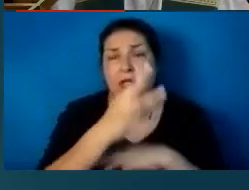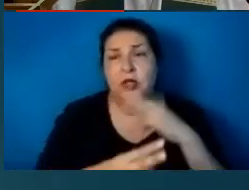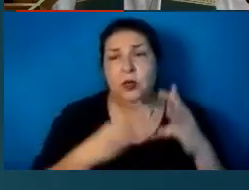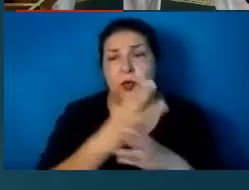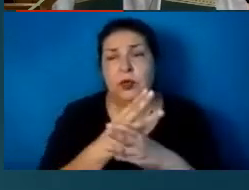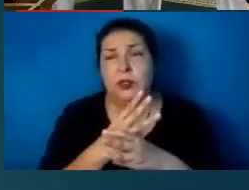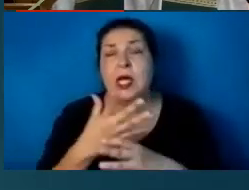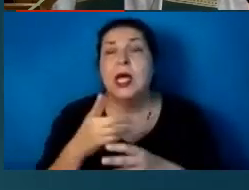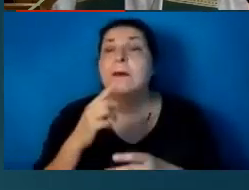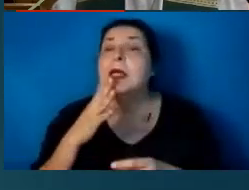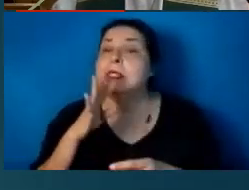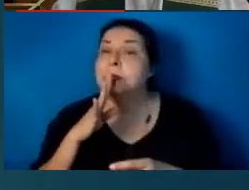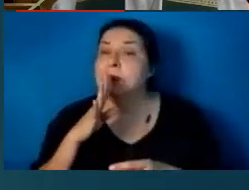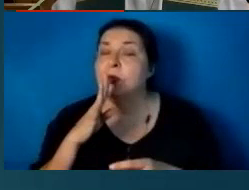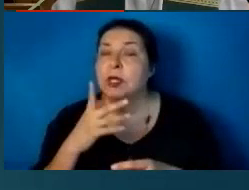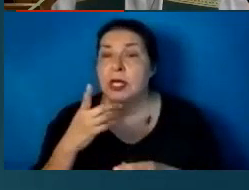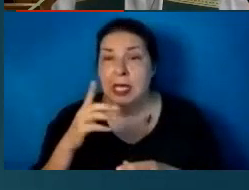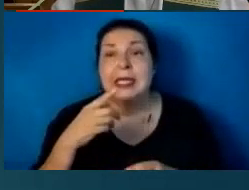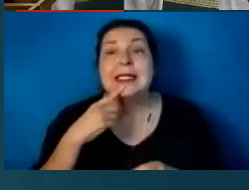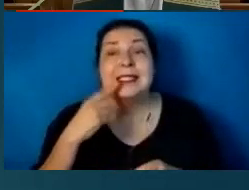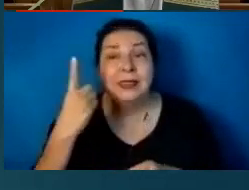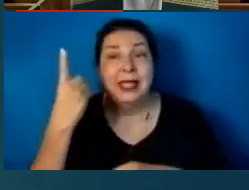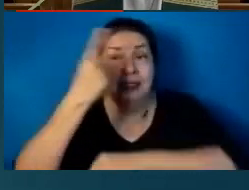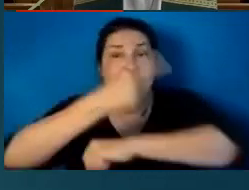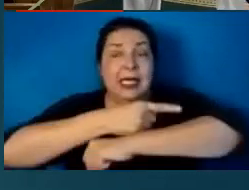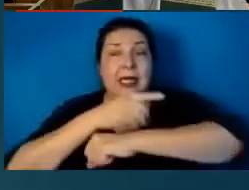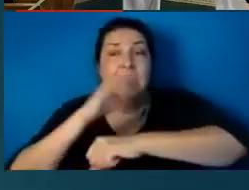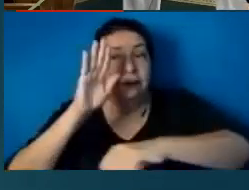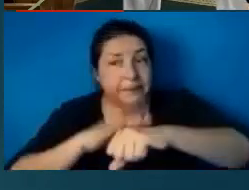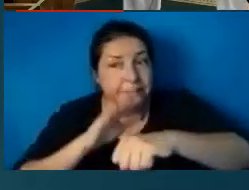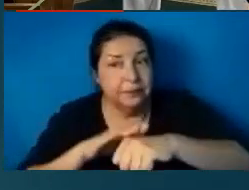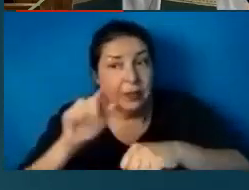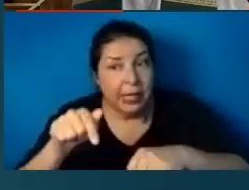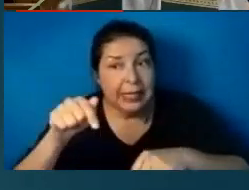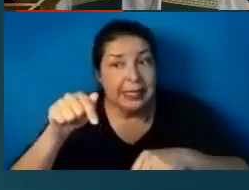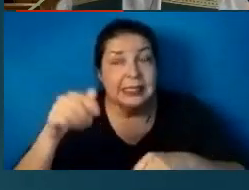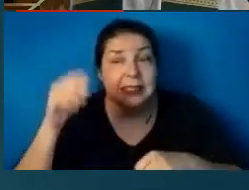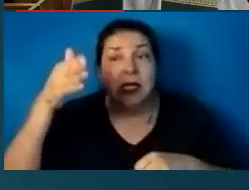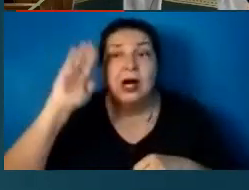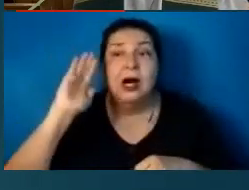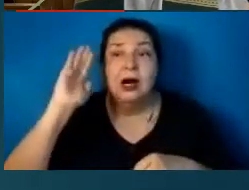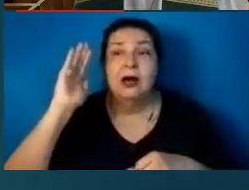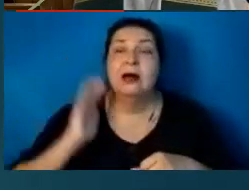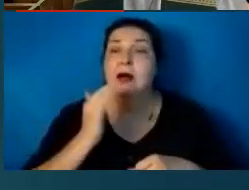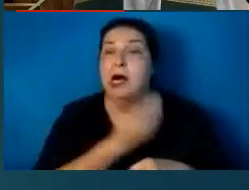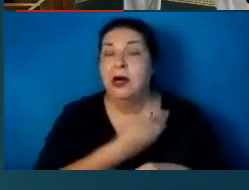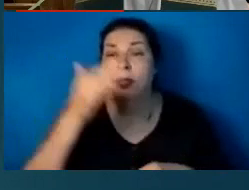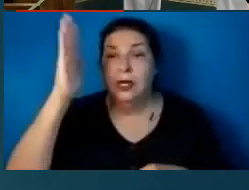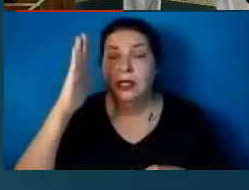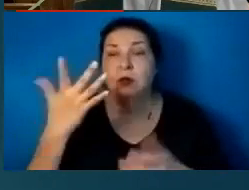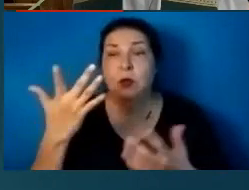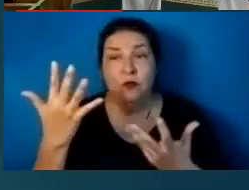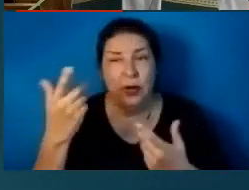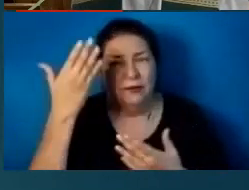said that on that day, behold, this is our God. We have waited for him that he might save